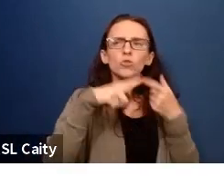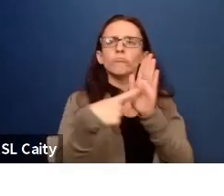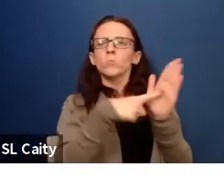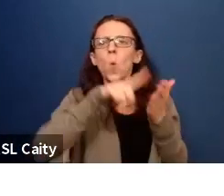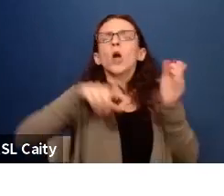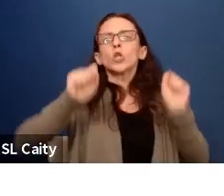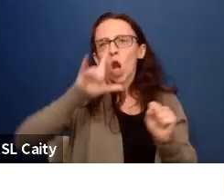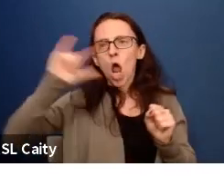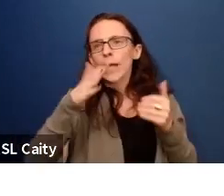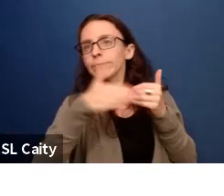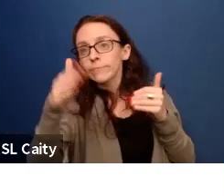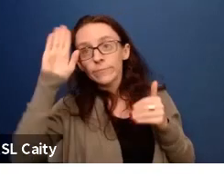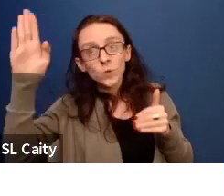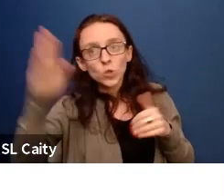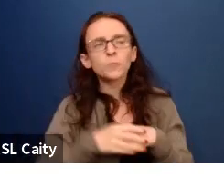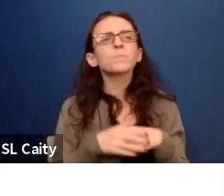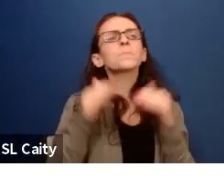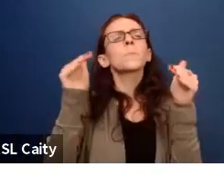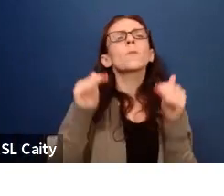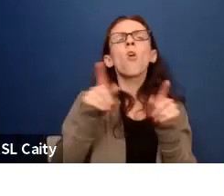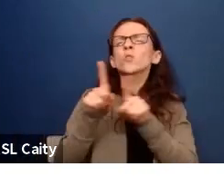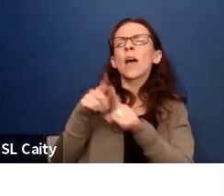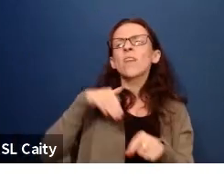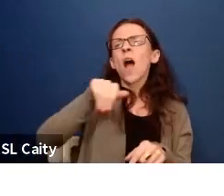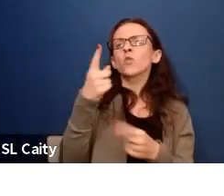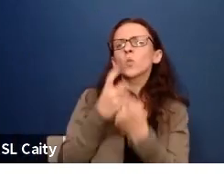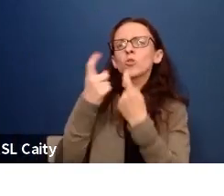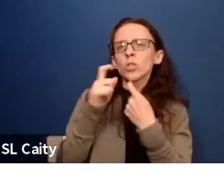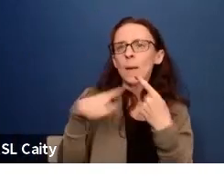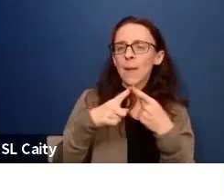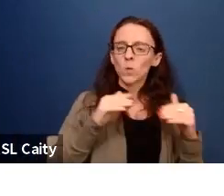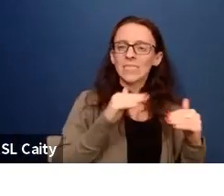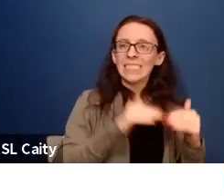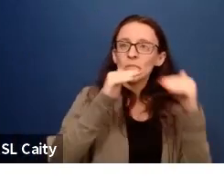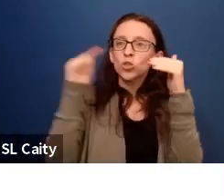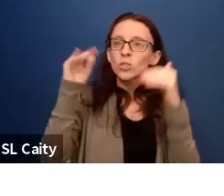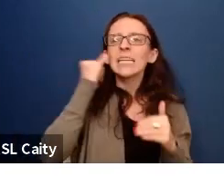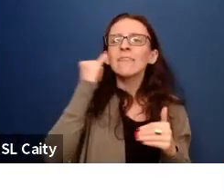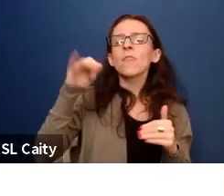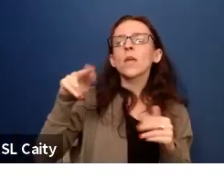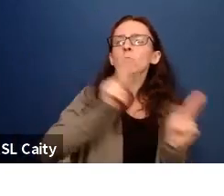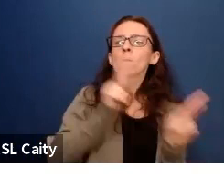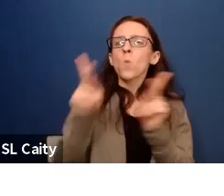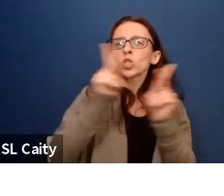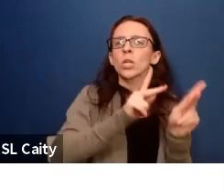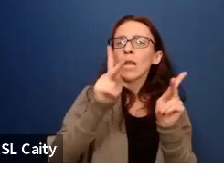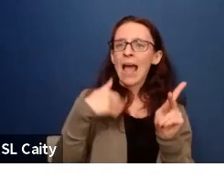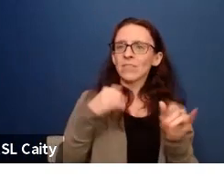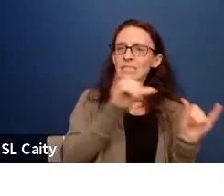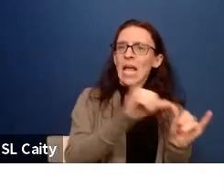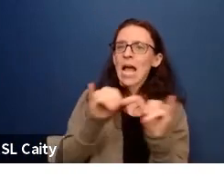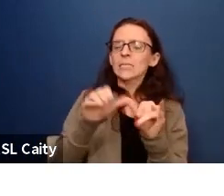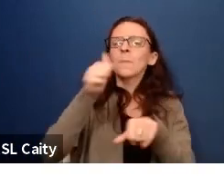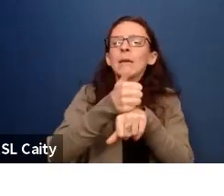also a question about the tiers were proportionally sized based on the number of